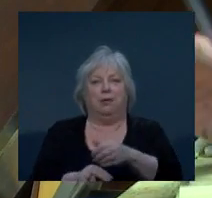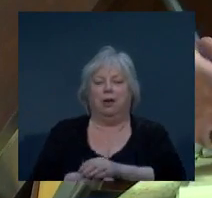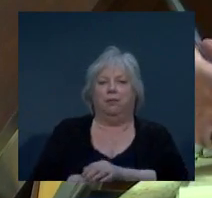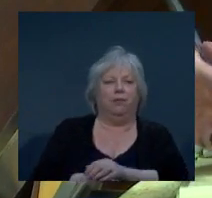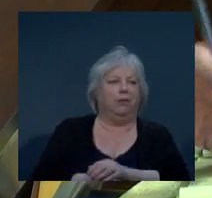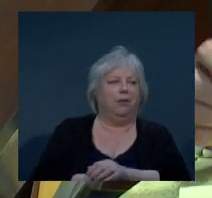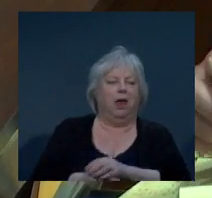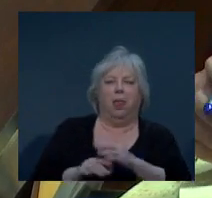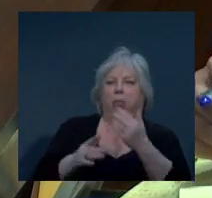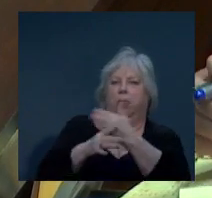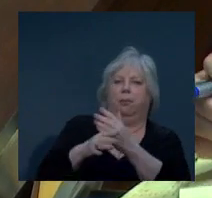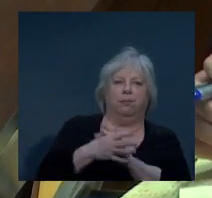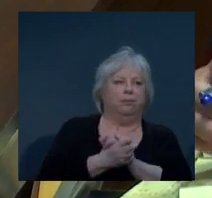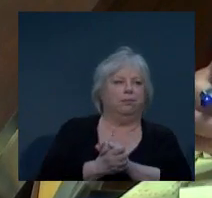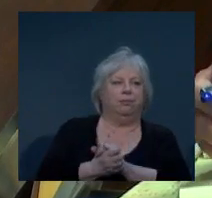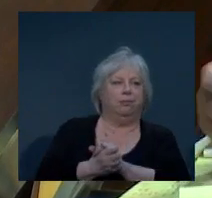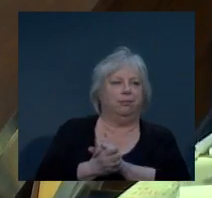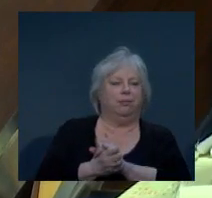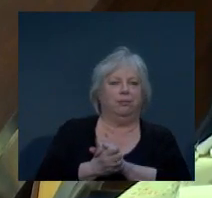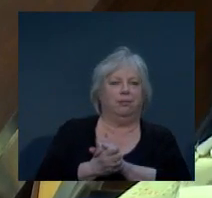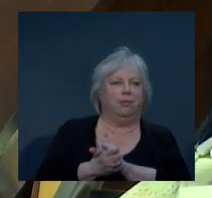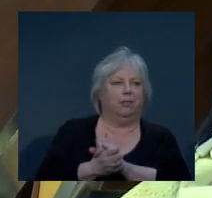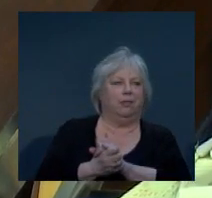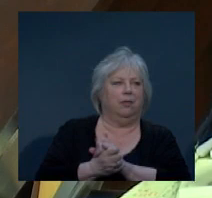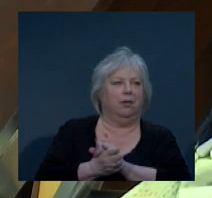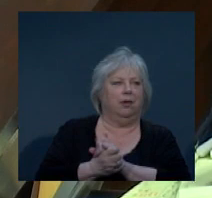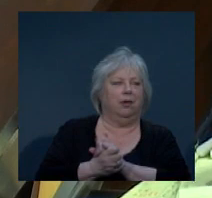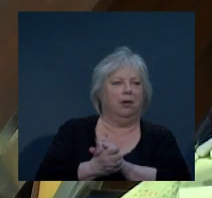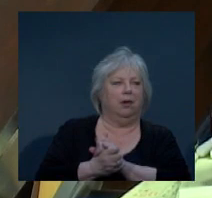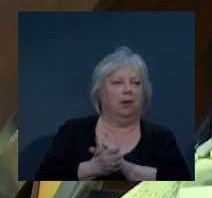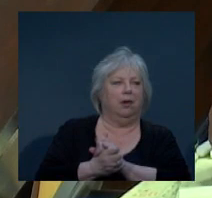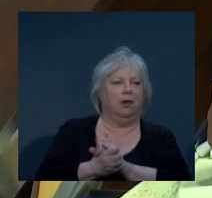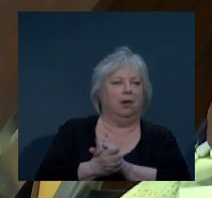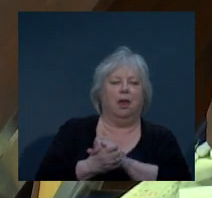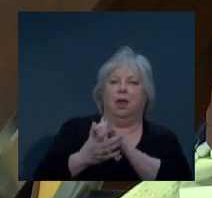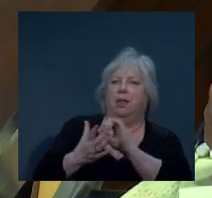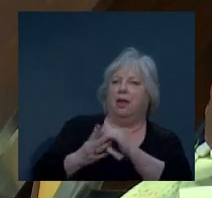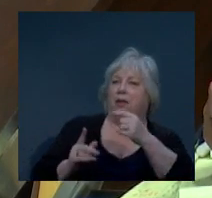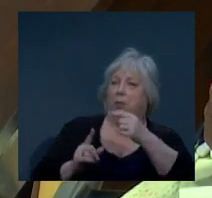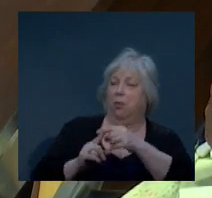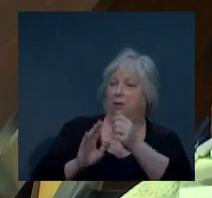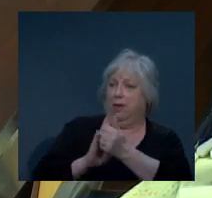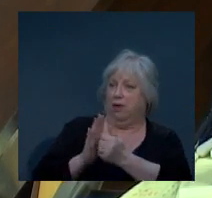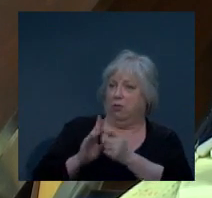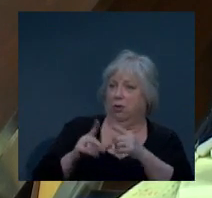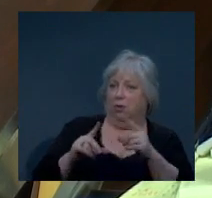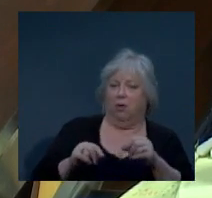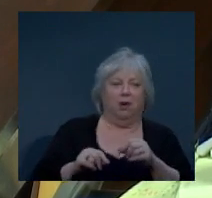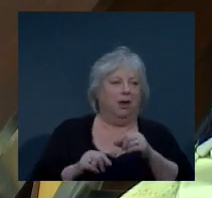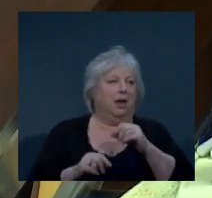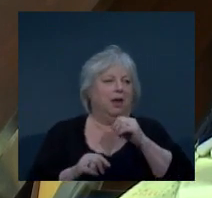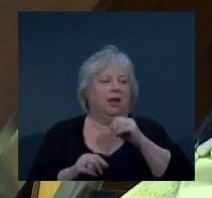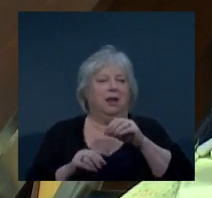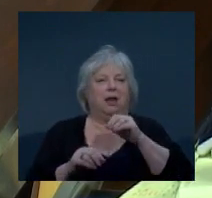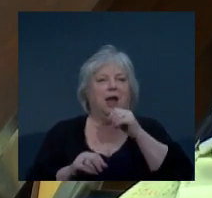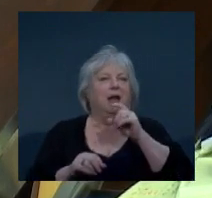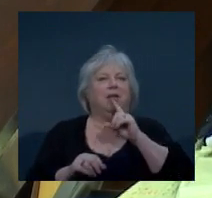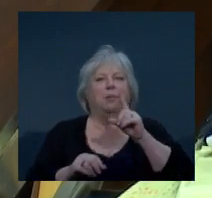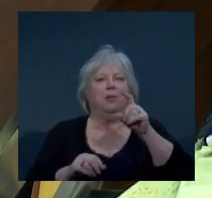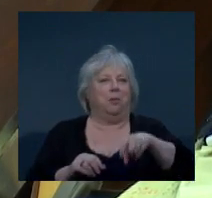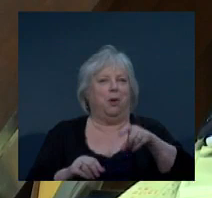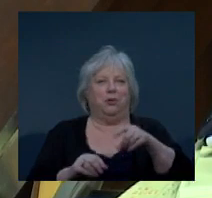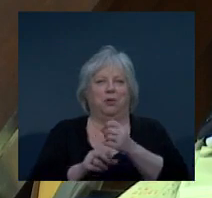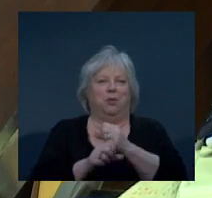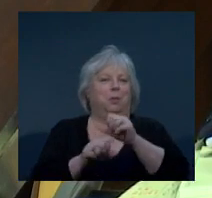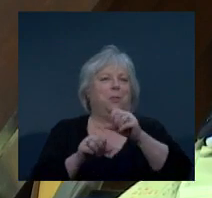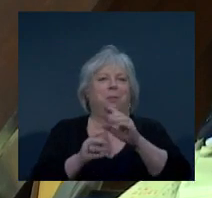the question is, can a citizen make a statement on the agenda card? That's the point of the agenda card, correct? Not even supposed to be able to make that statement. That's why I was